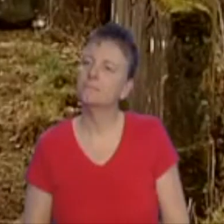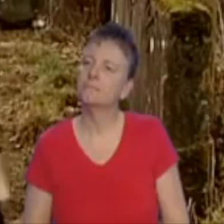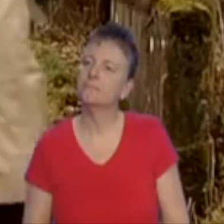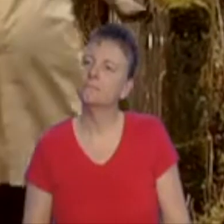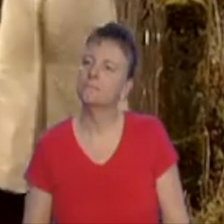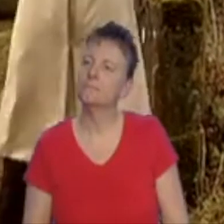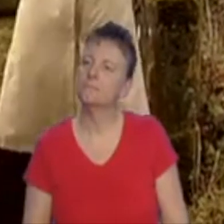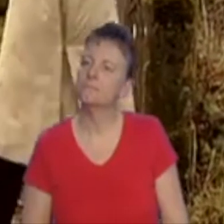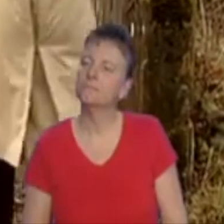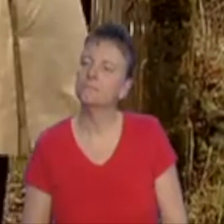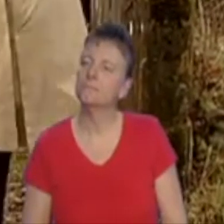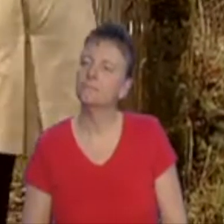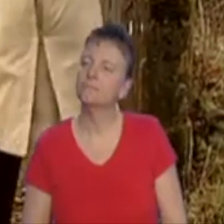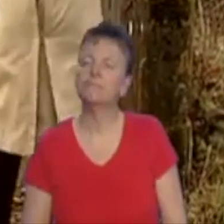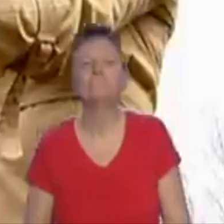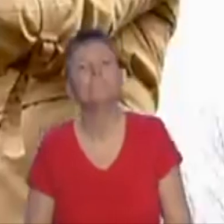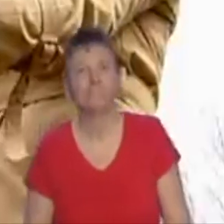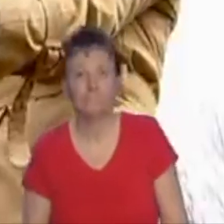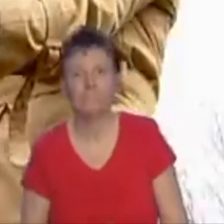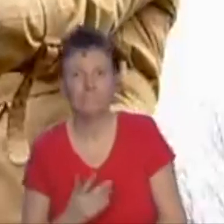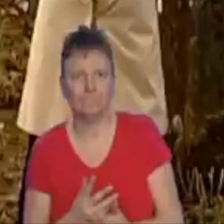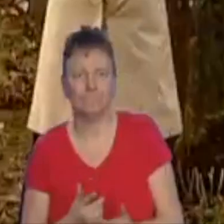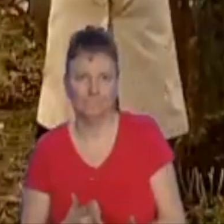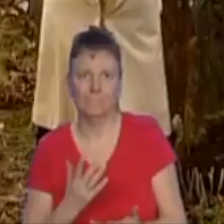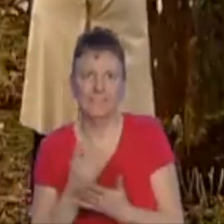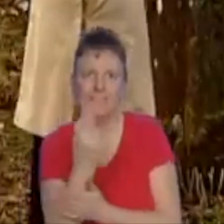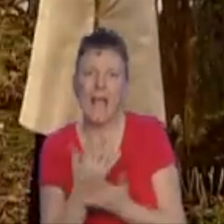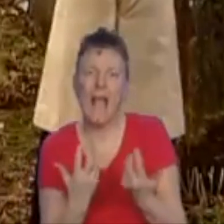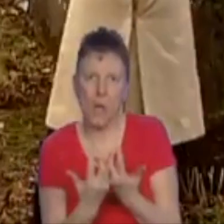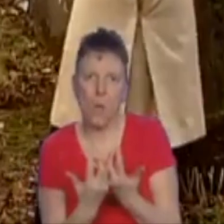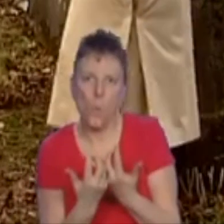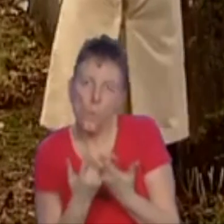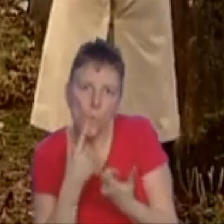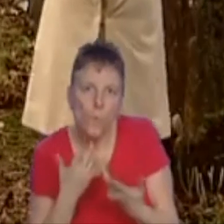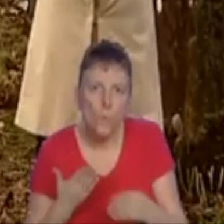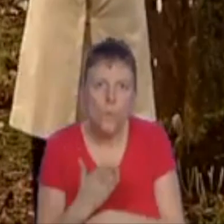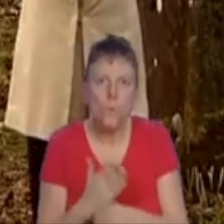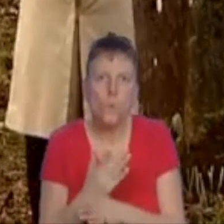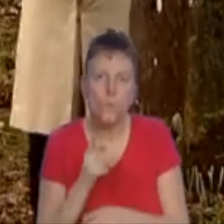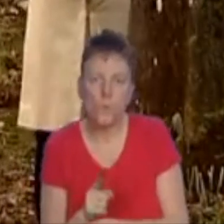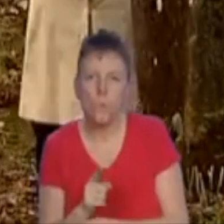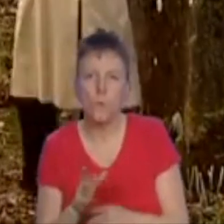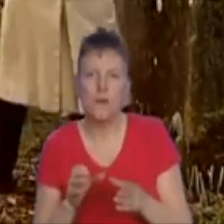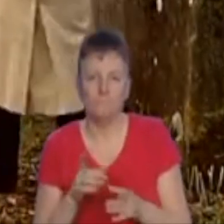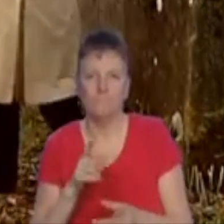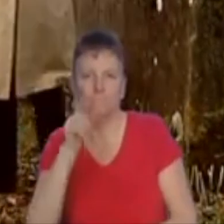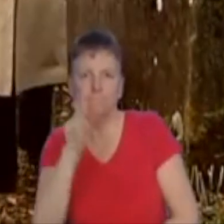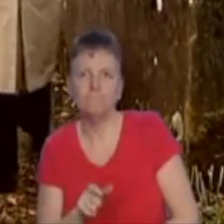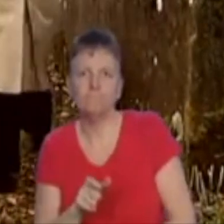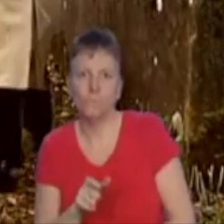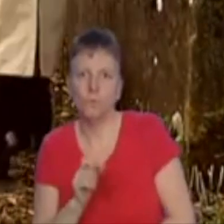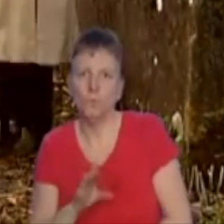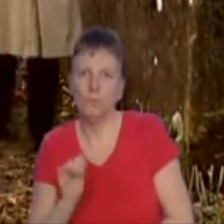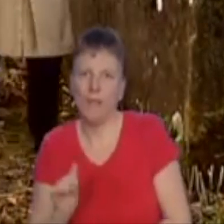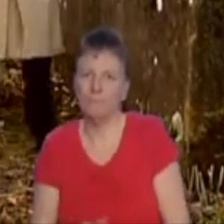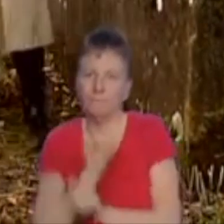The technique was designed to kill an enemy sentry as quickly as possible. The agent would choose their preferred method and perfect it on dummies in case the need arose